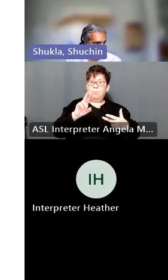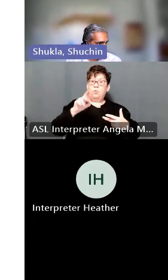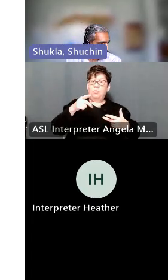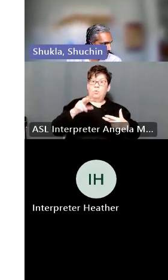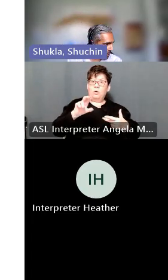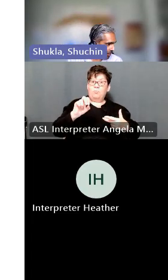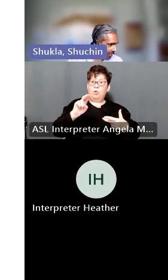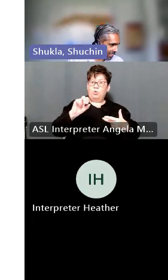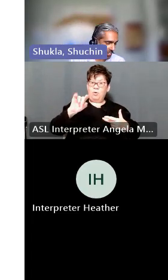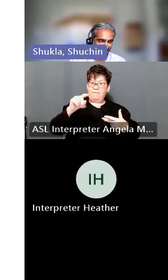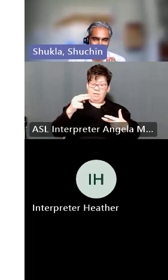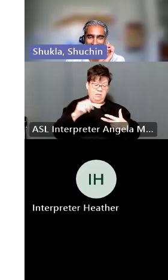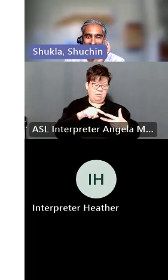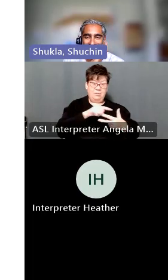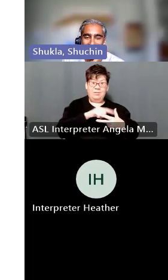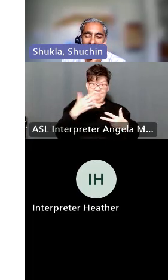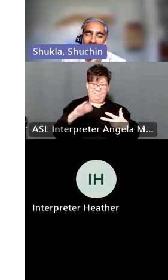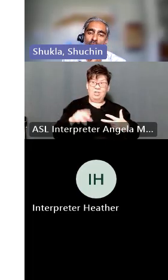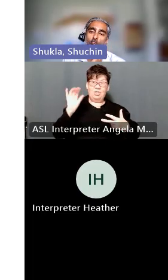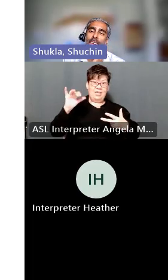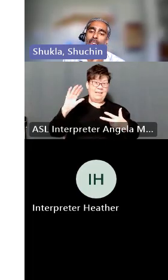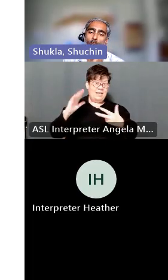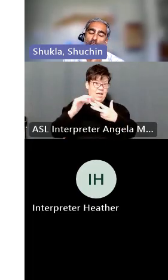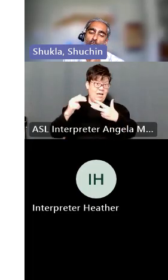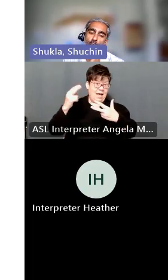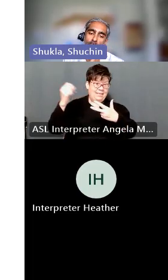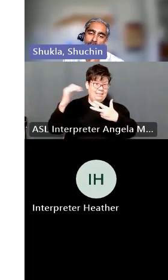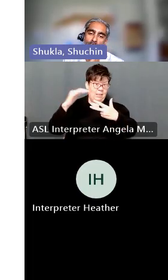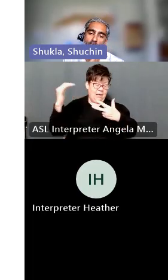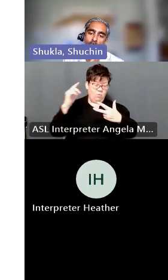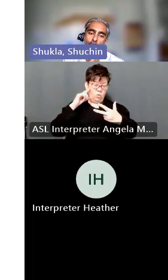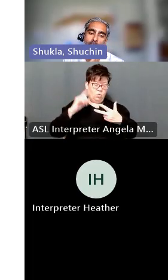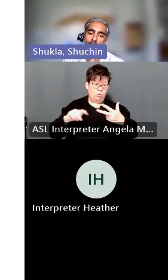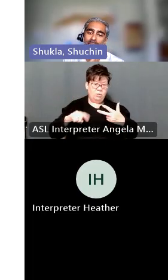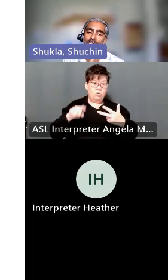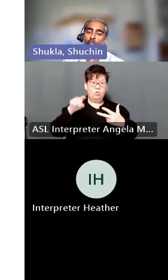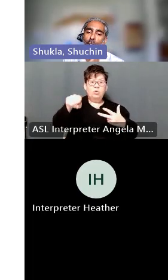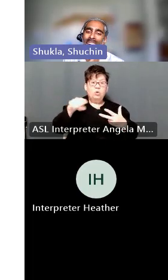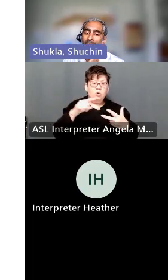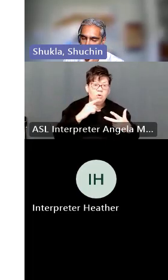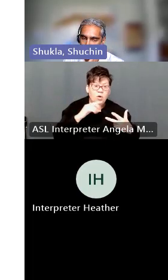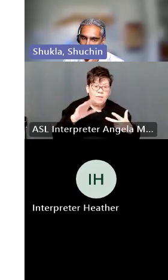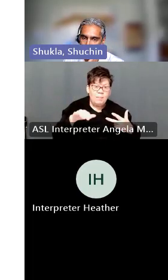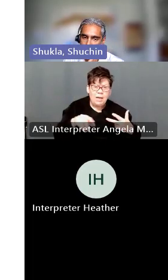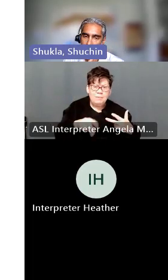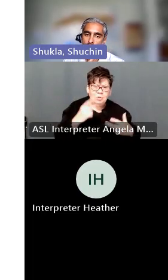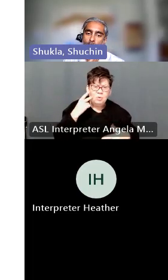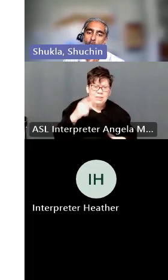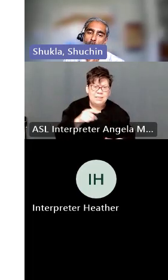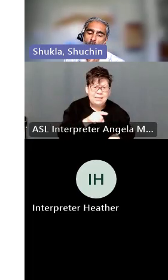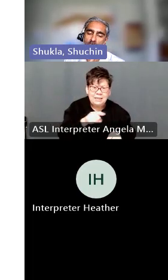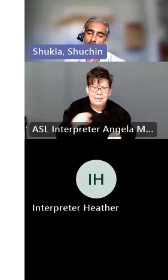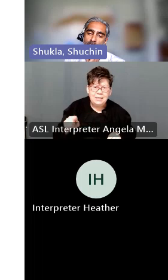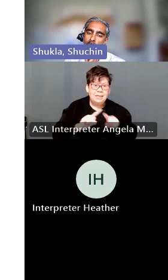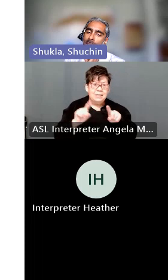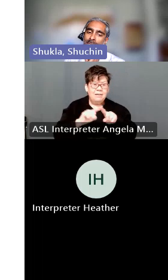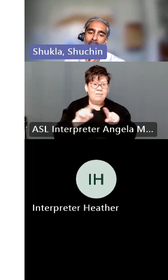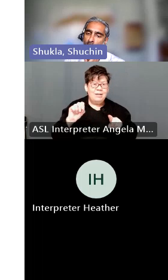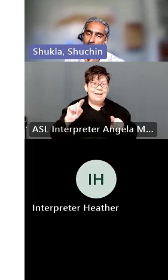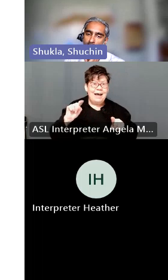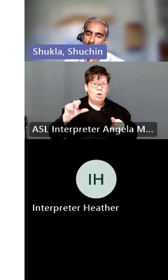I can't even read. Oh, there, I can read on this side. So here what they're showing is on the bottom is the different outcomes.